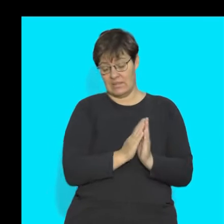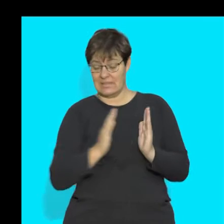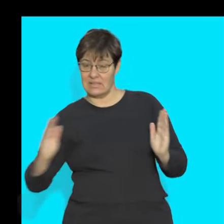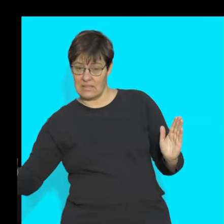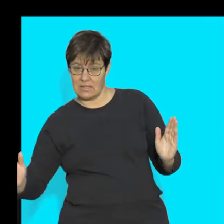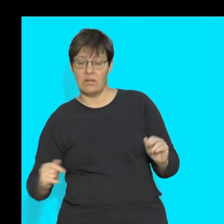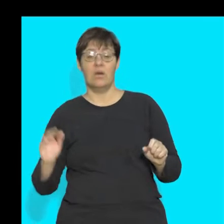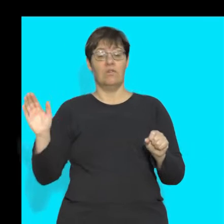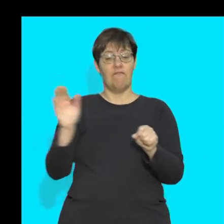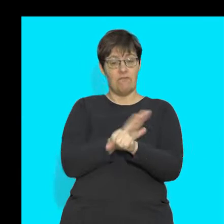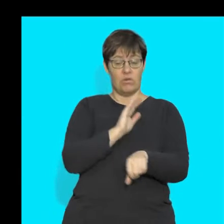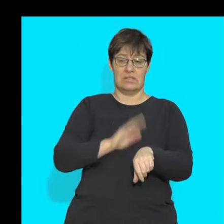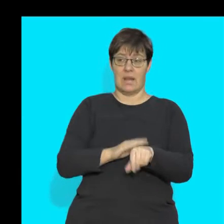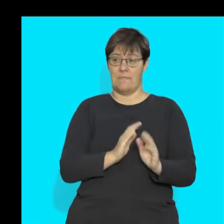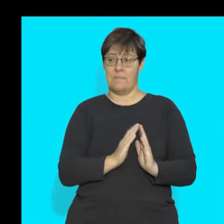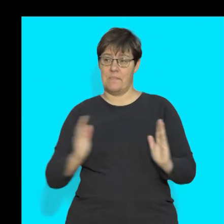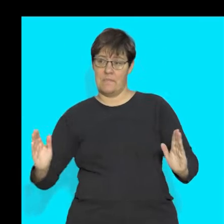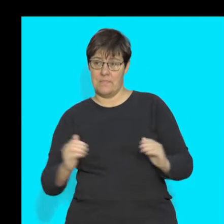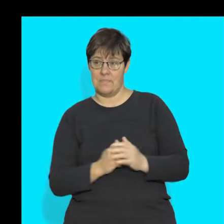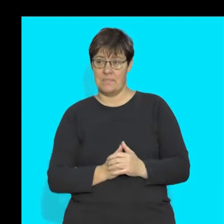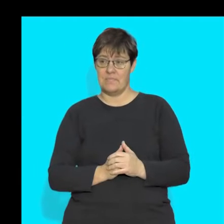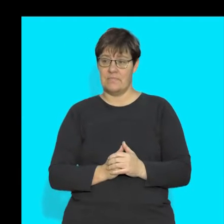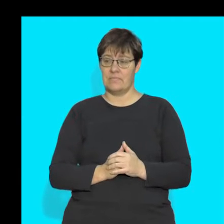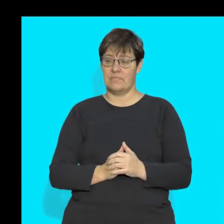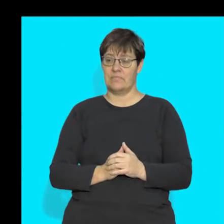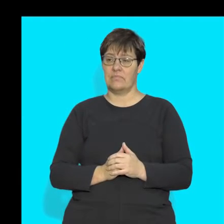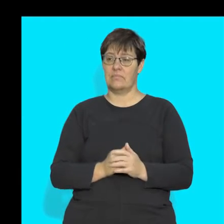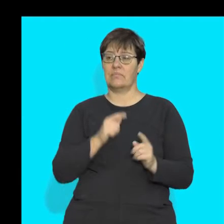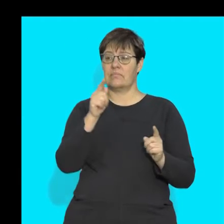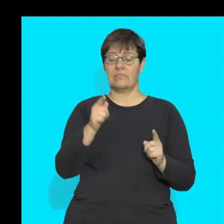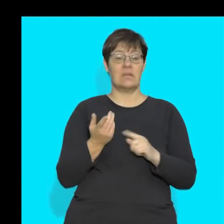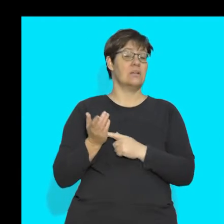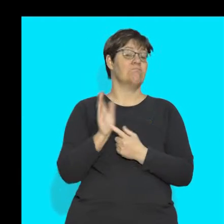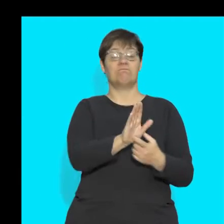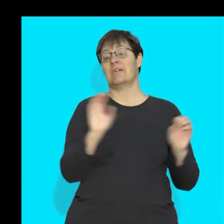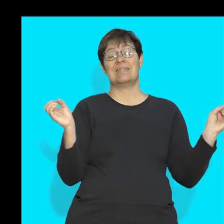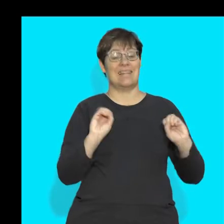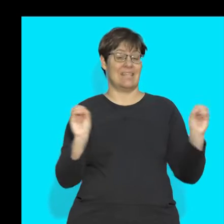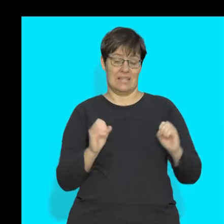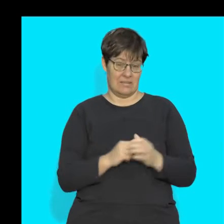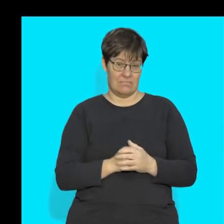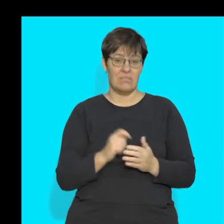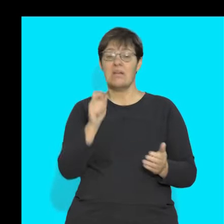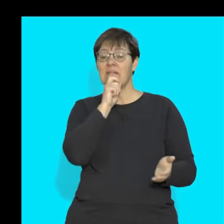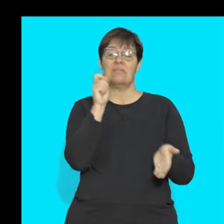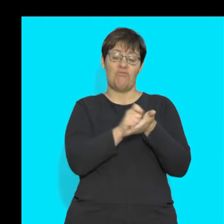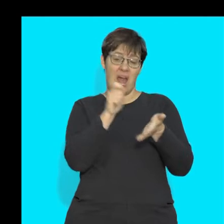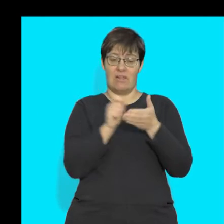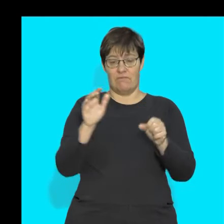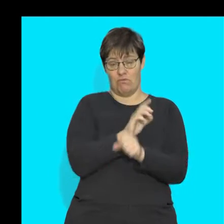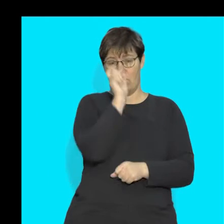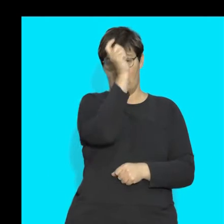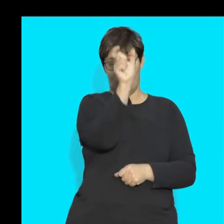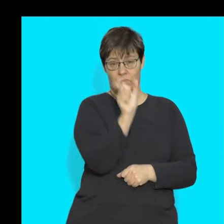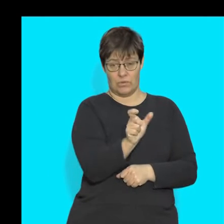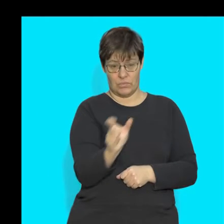distance divided by total time. You need to be careful. There isn't a symbol for these. Okay, you need to use the